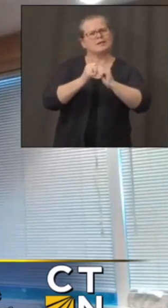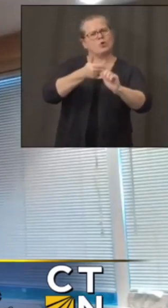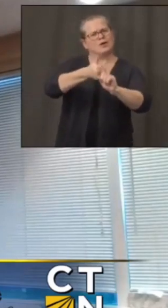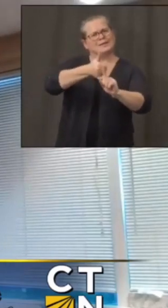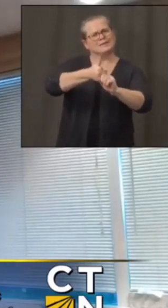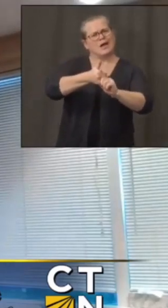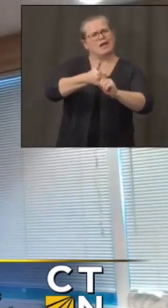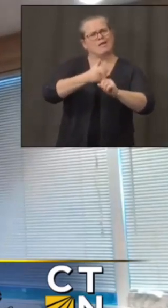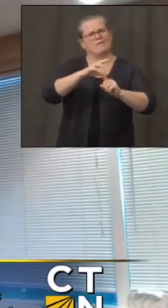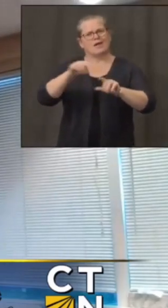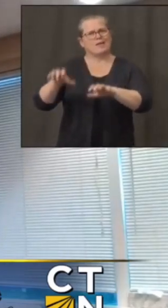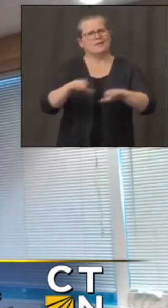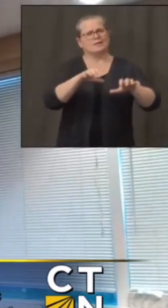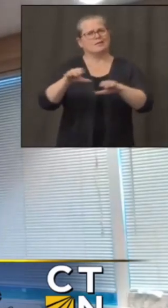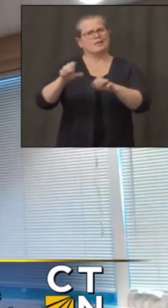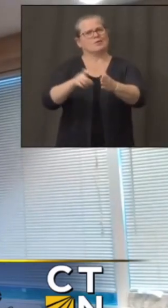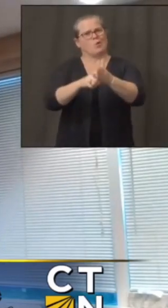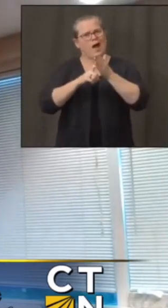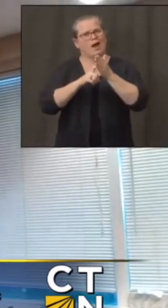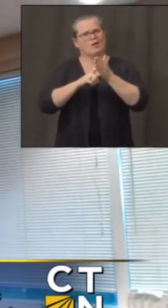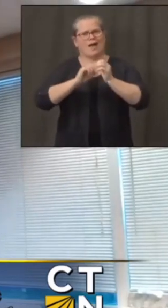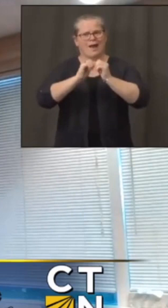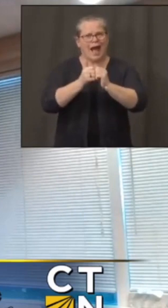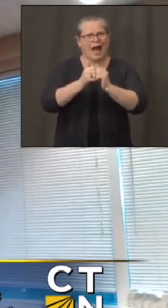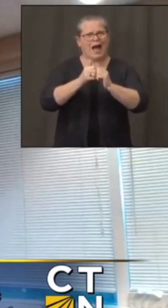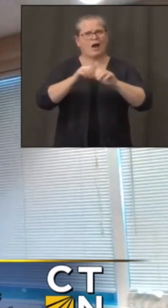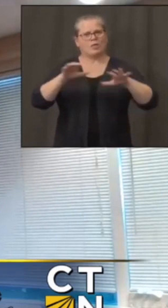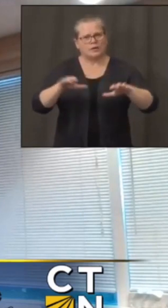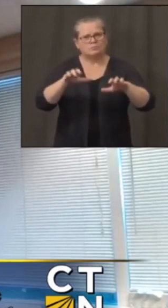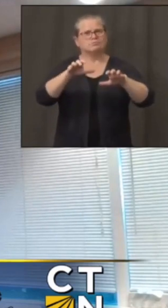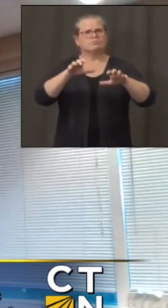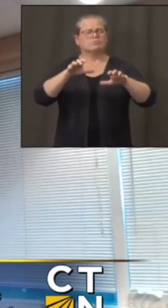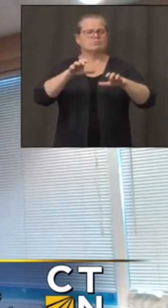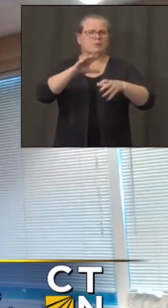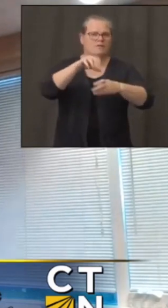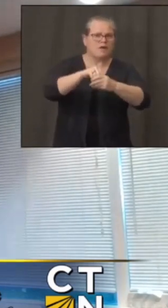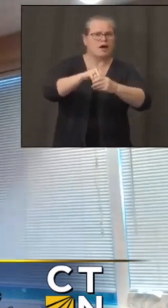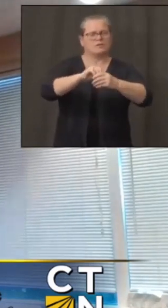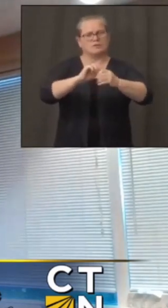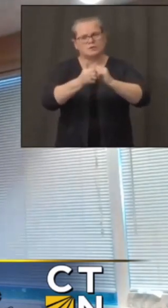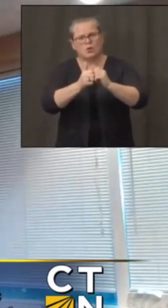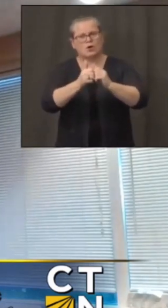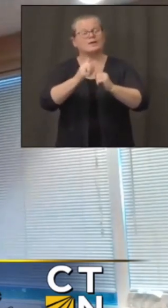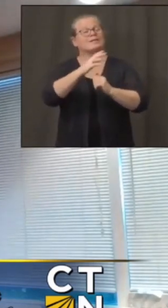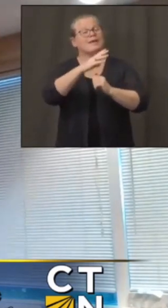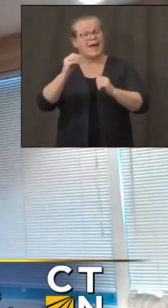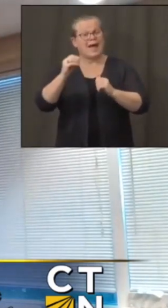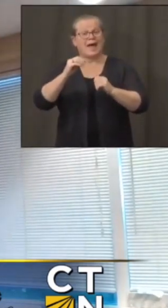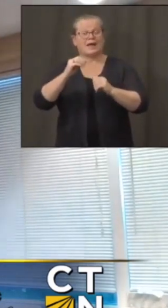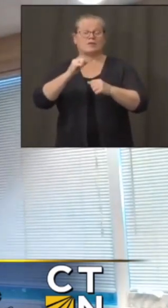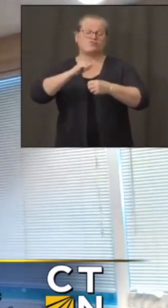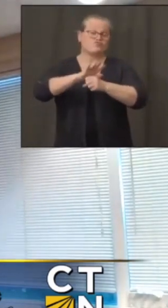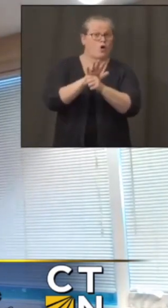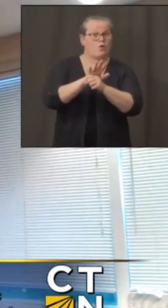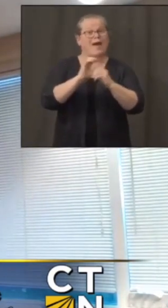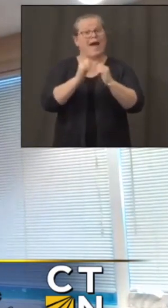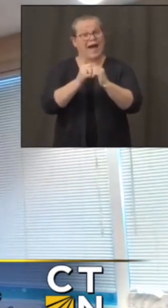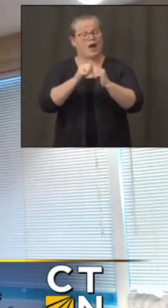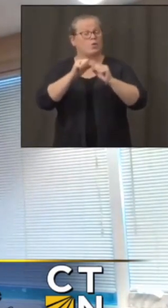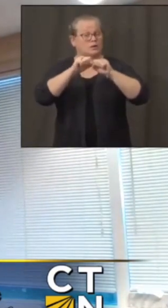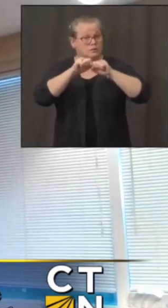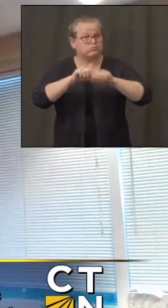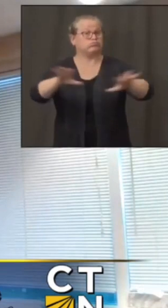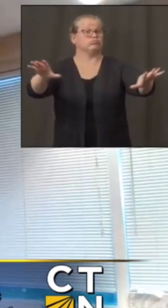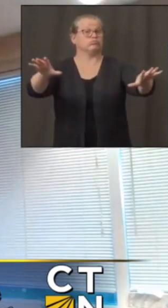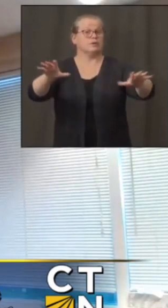and the nature of the way that the coronavirus is transmitted. And as the governor repeats frequently, we're going to